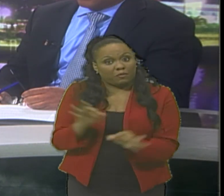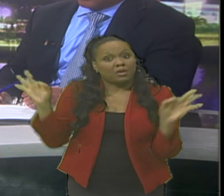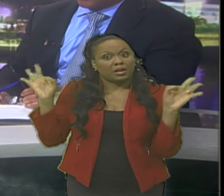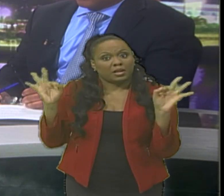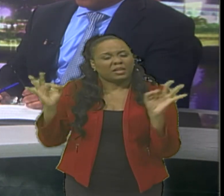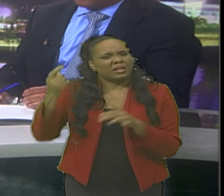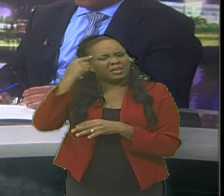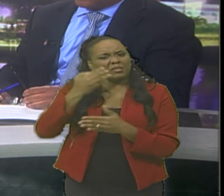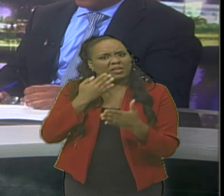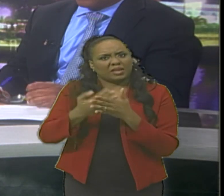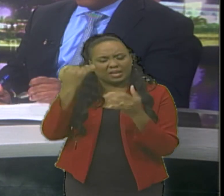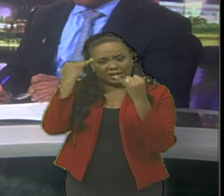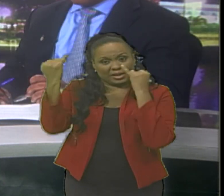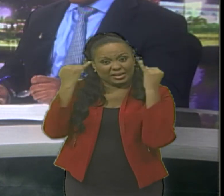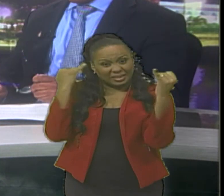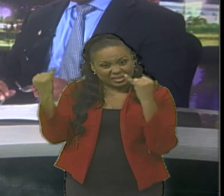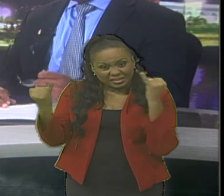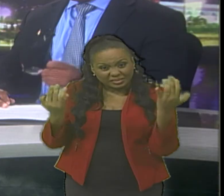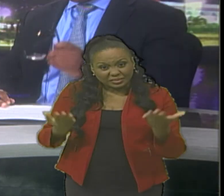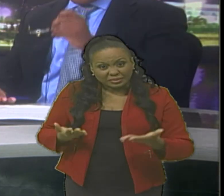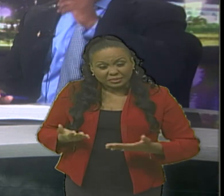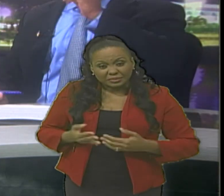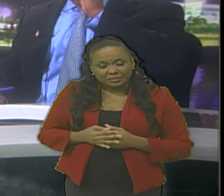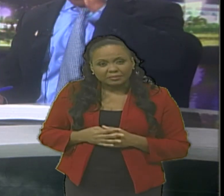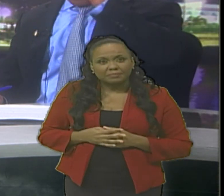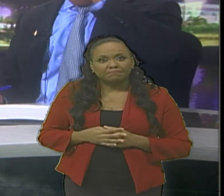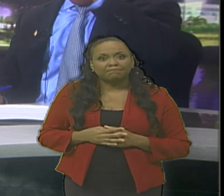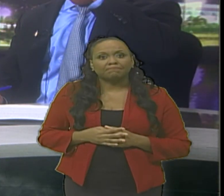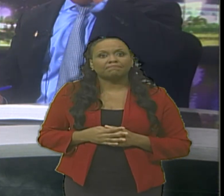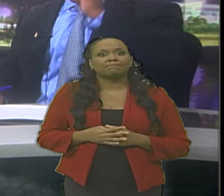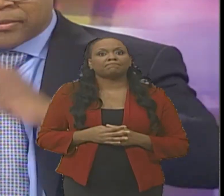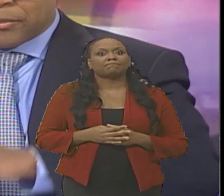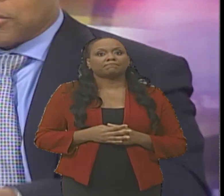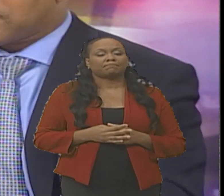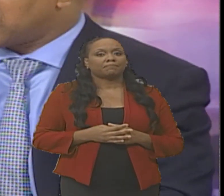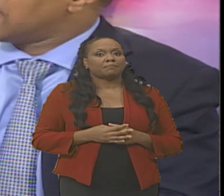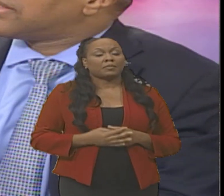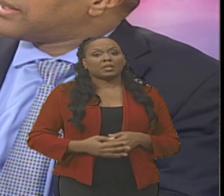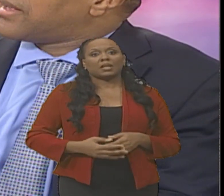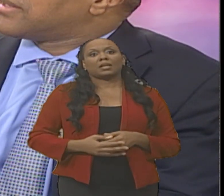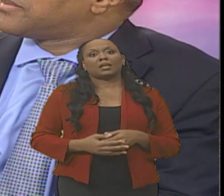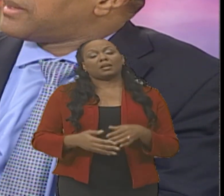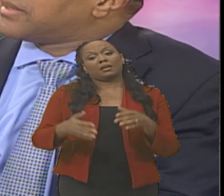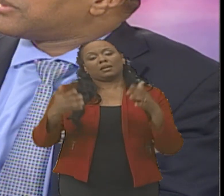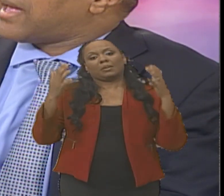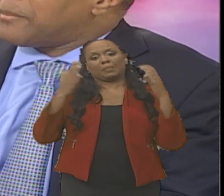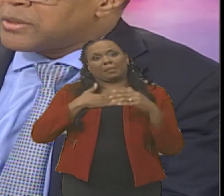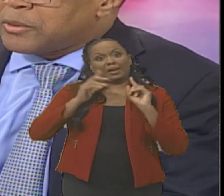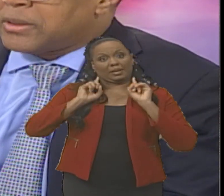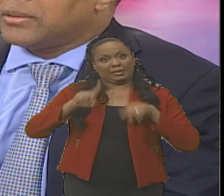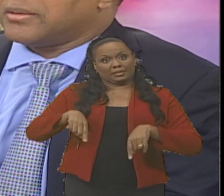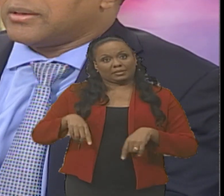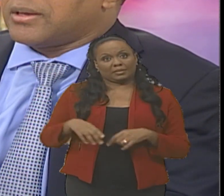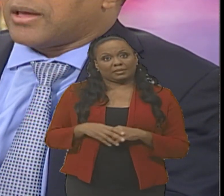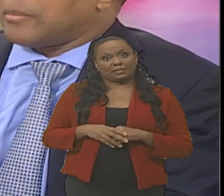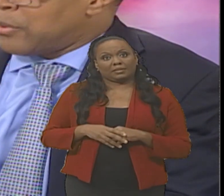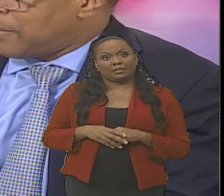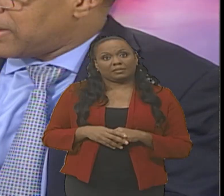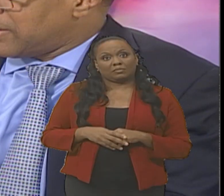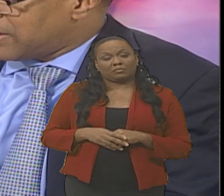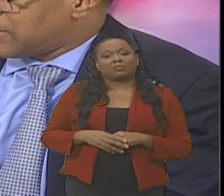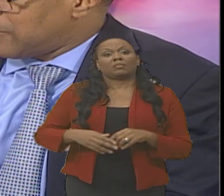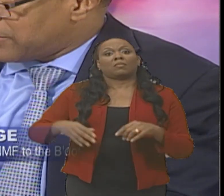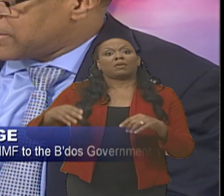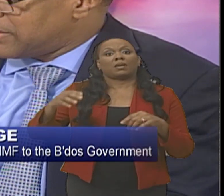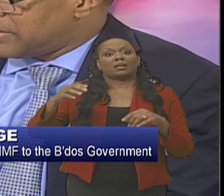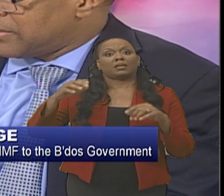program, is to reduce current expenditure. Shane, the overall answer to that is absolutely an